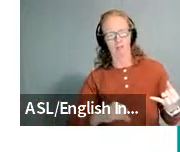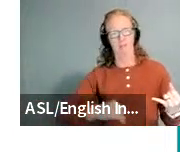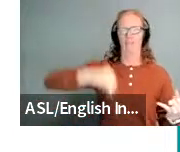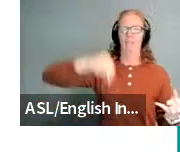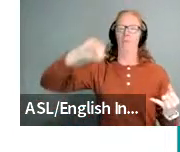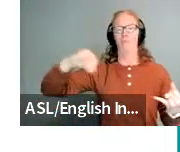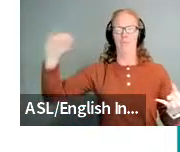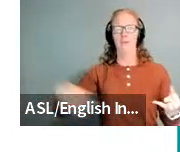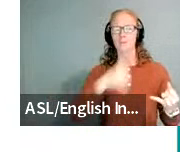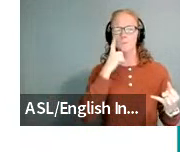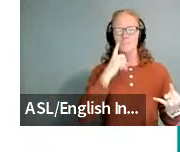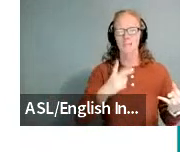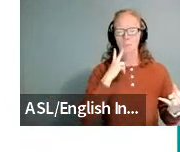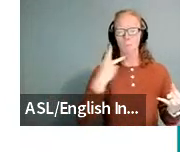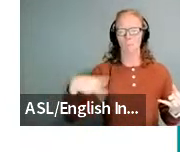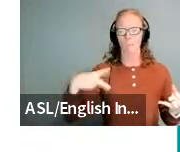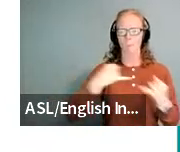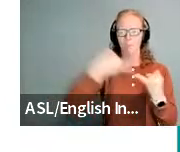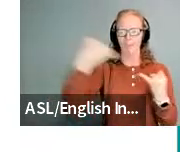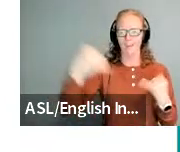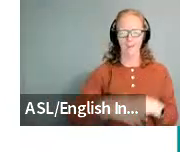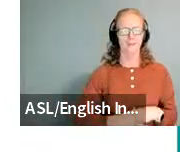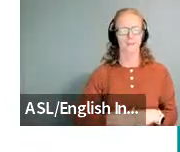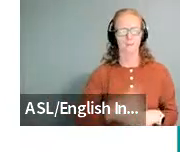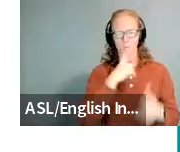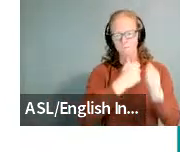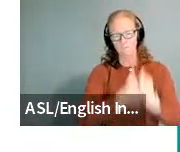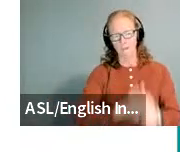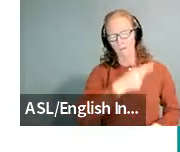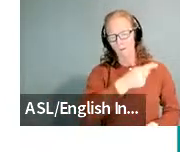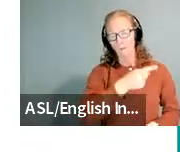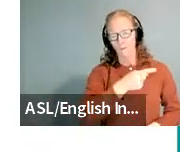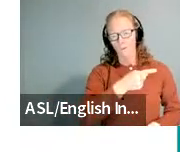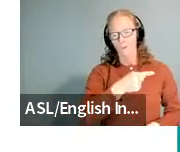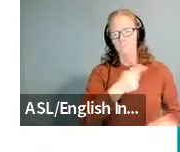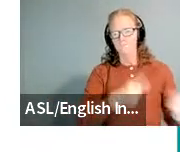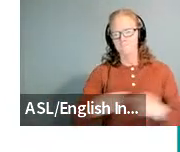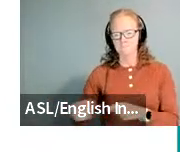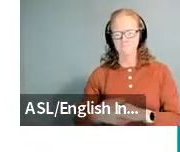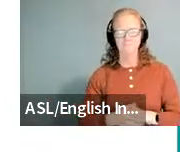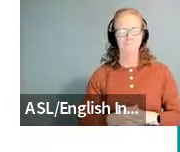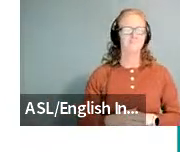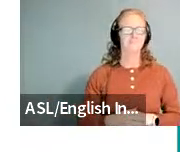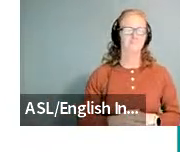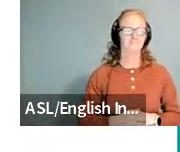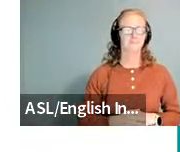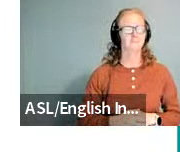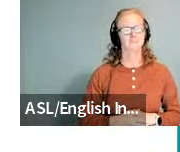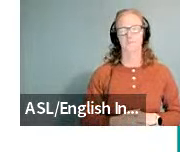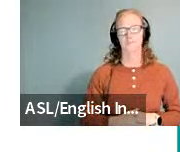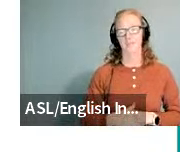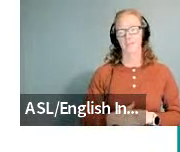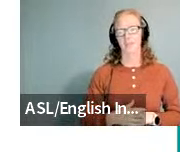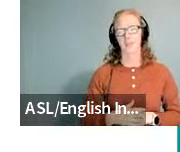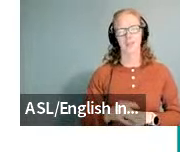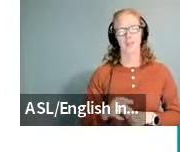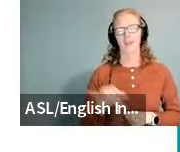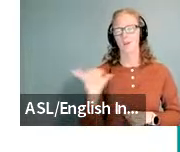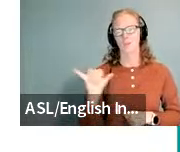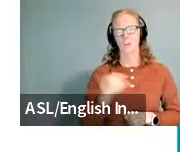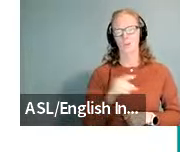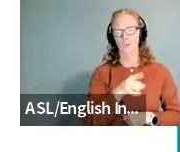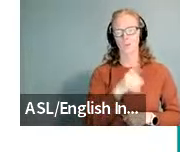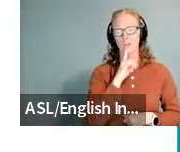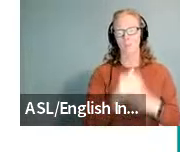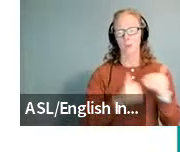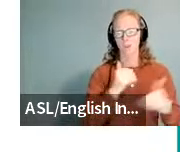back up again. You can kind of follow that trend depending on what it is. And so, as I had mentioned, this process of the cost